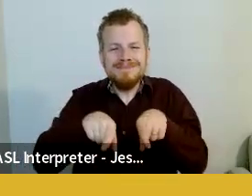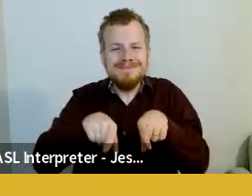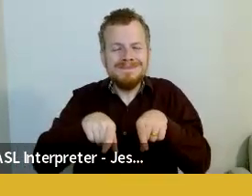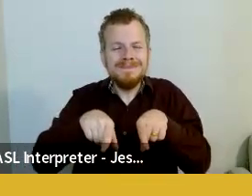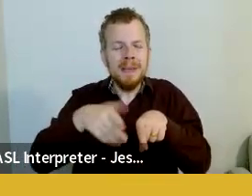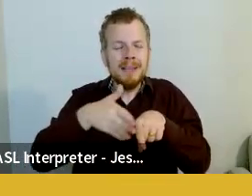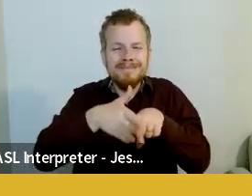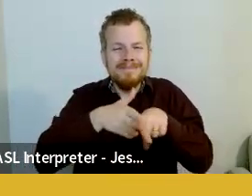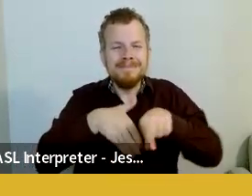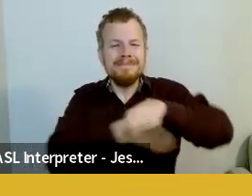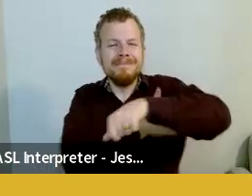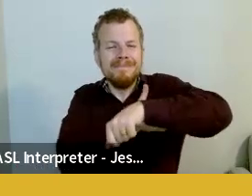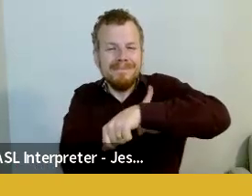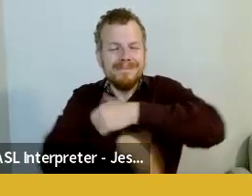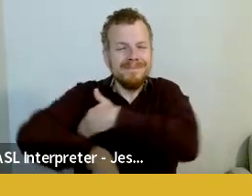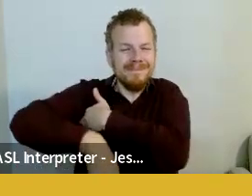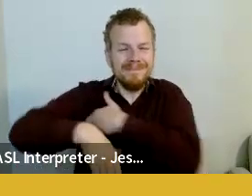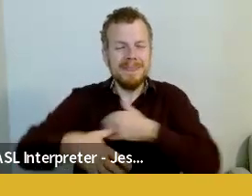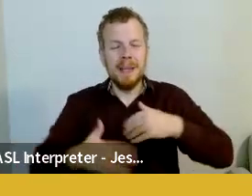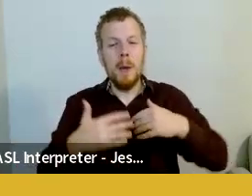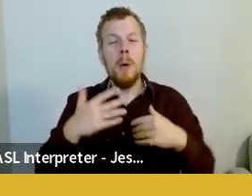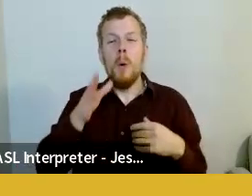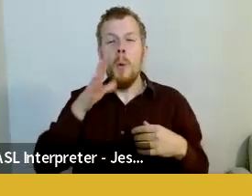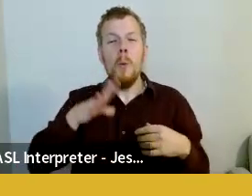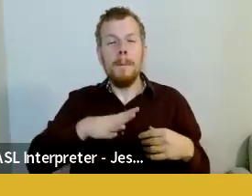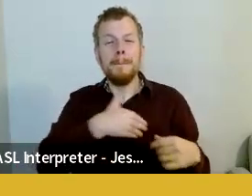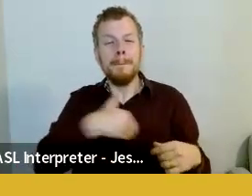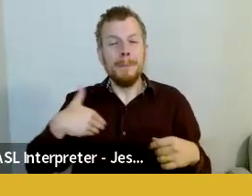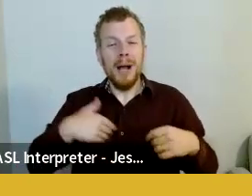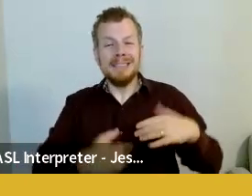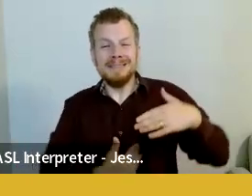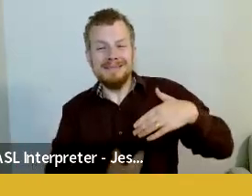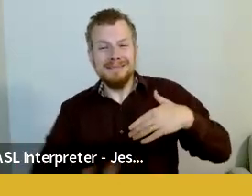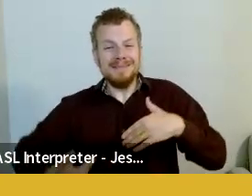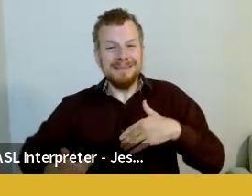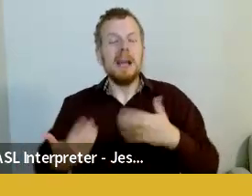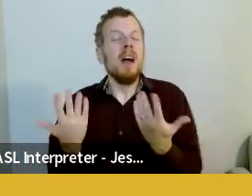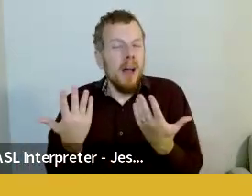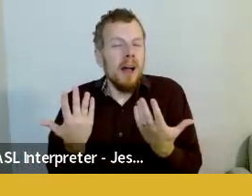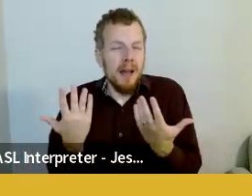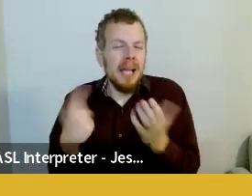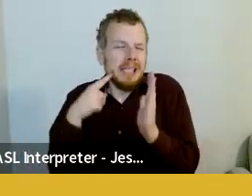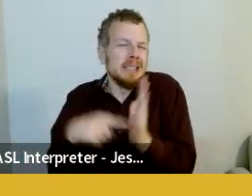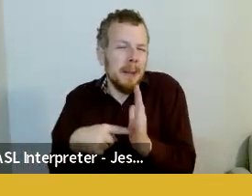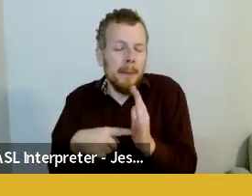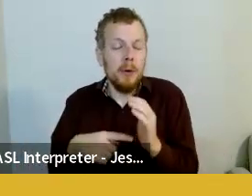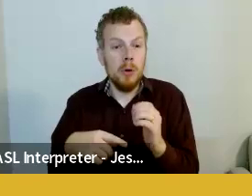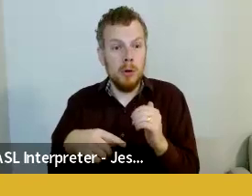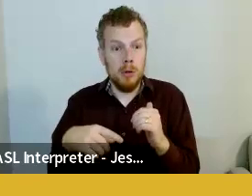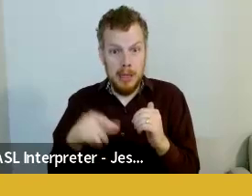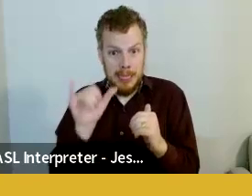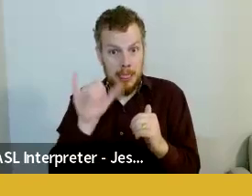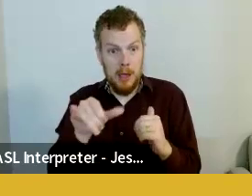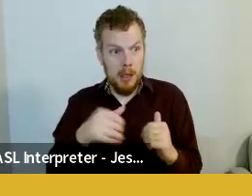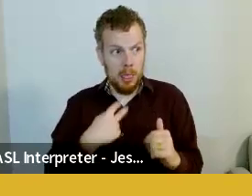under the breast, in elbow creases. If you get a heat rash, keep the area clean and dry. You want to make sure